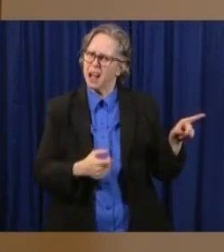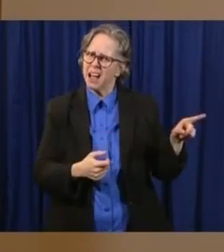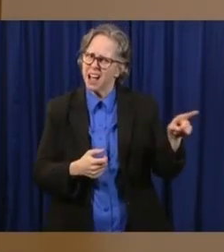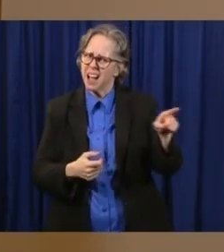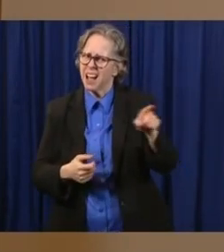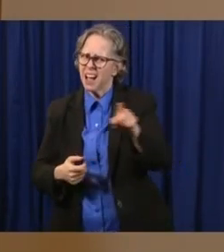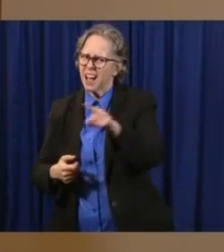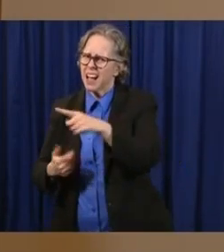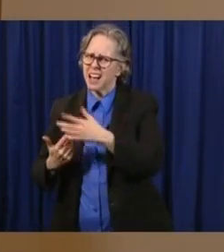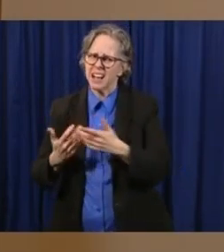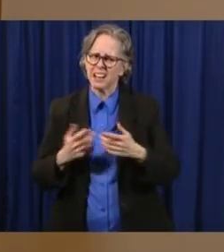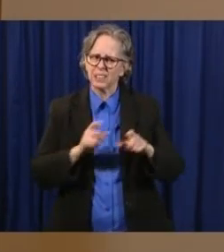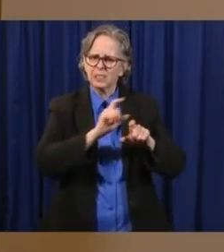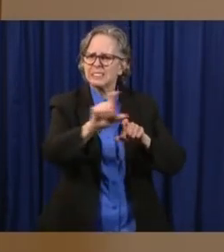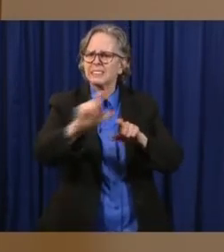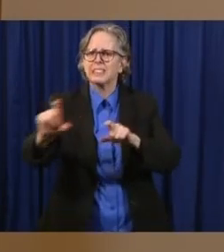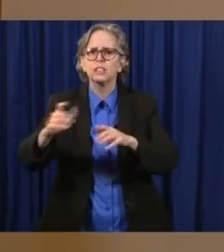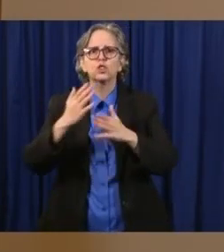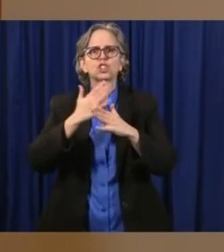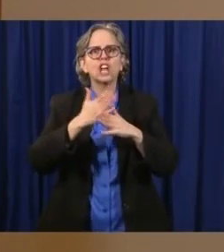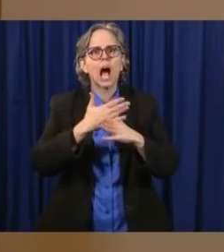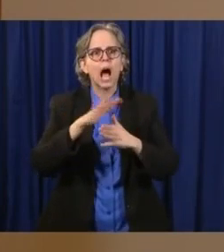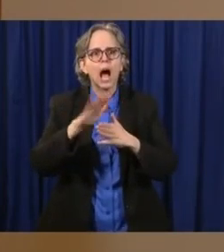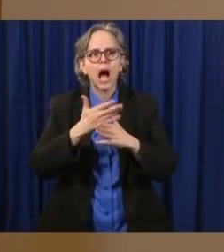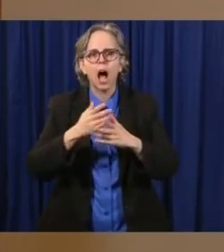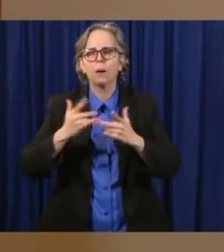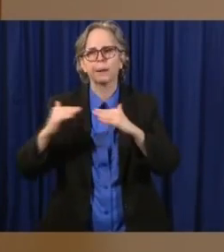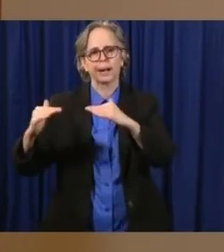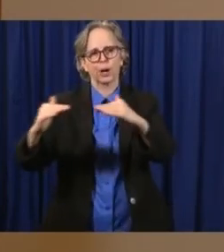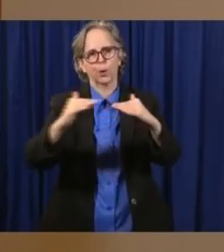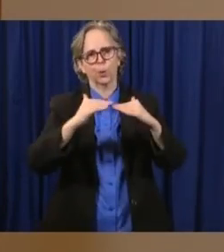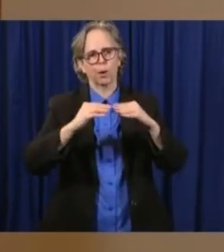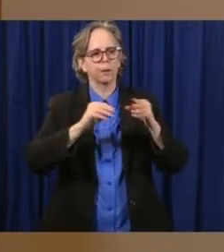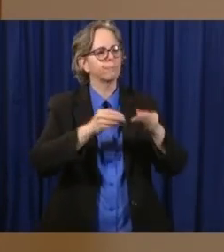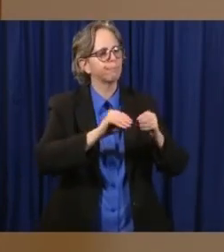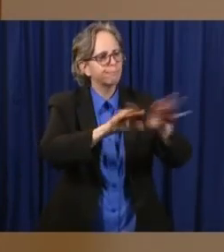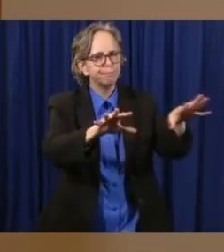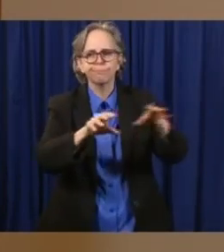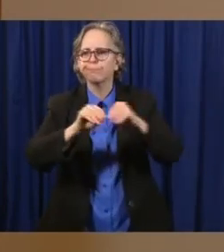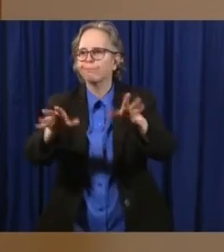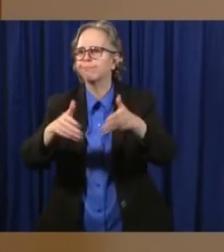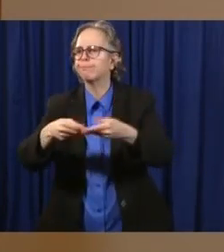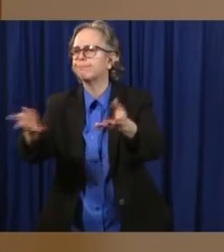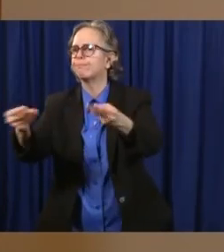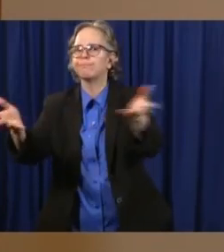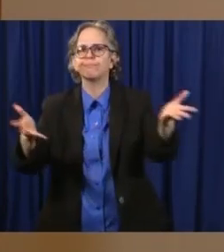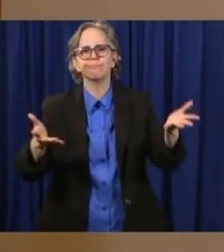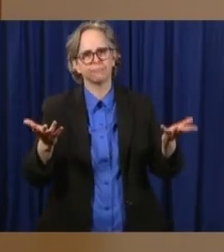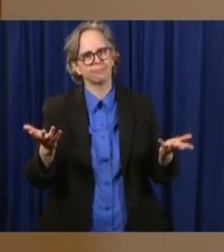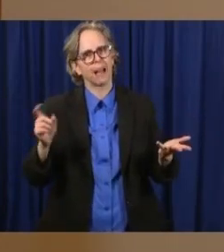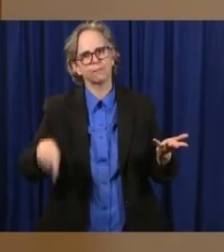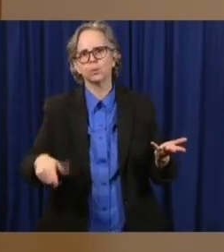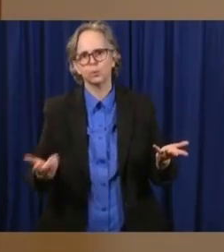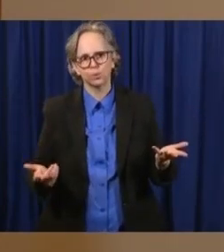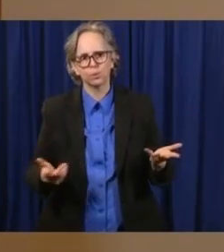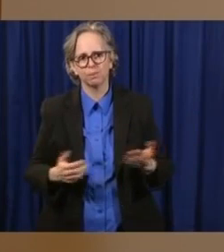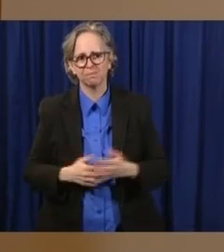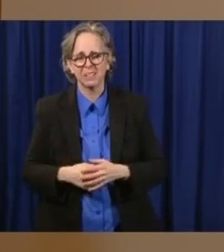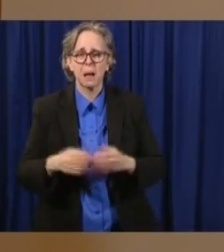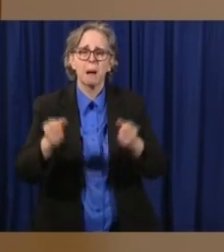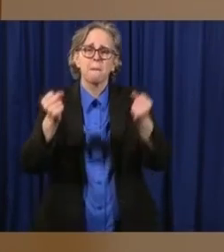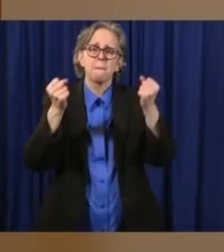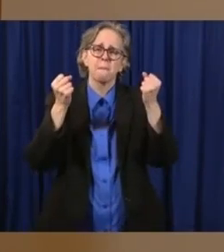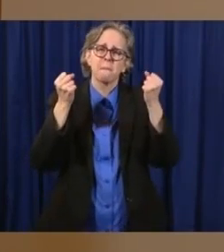have as equitably as they can across the states. There are many, many issues in the